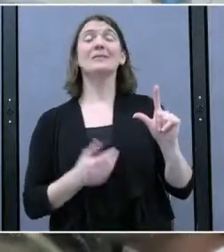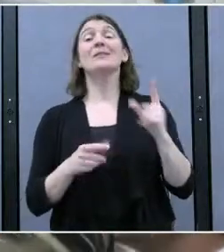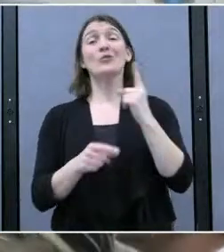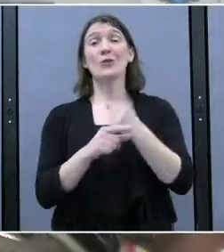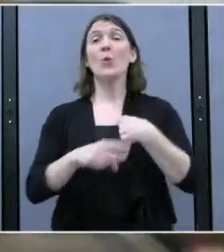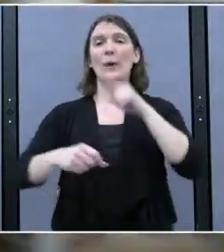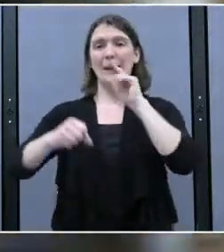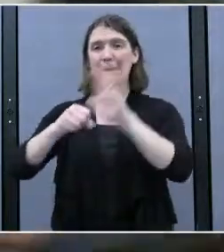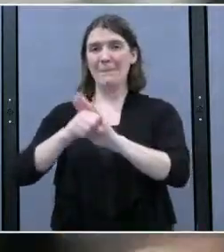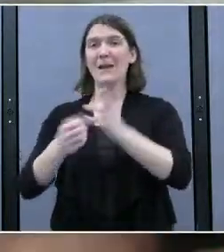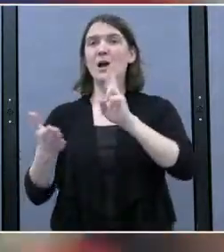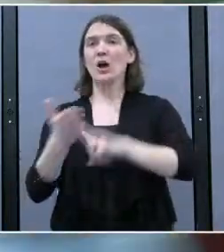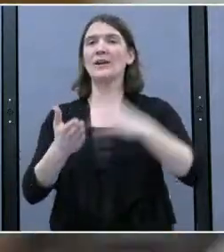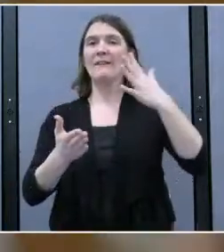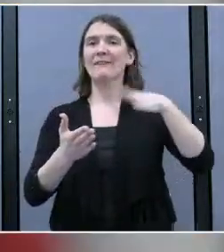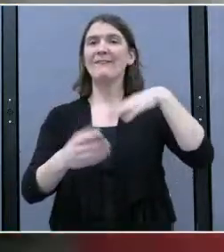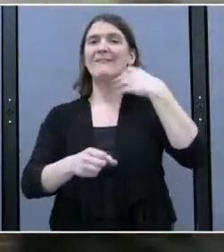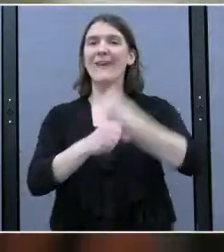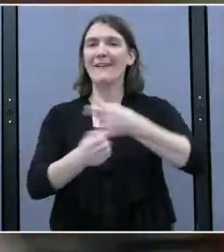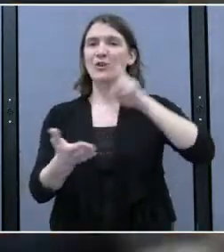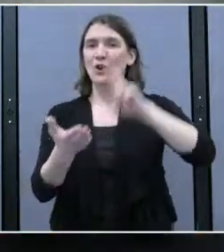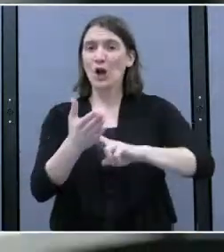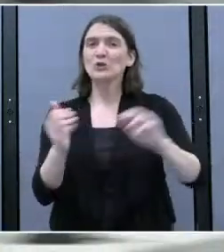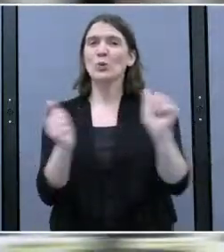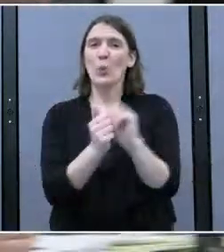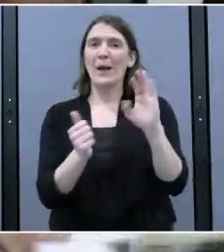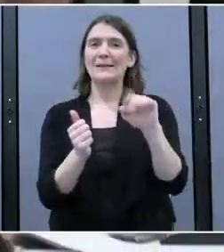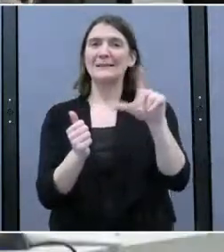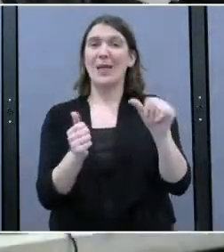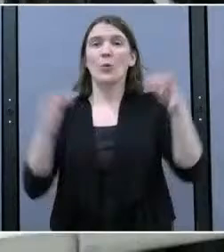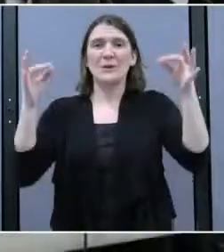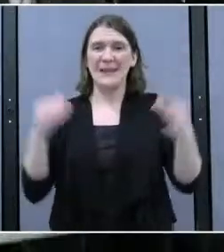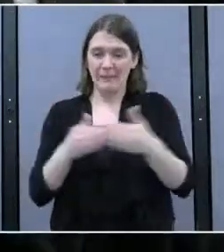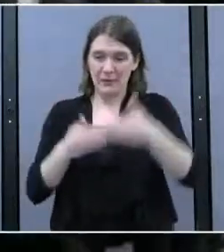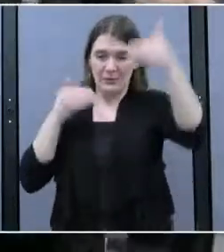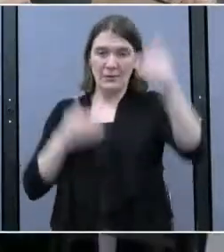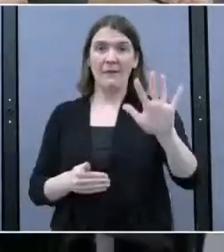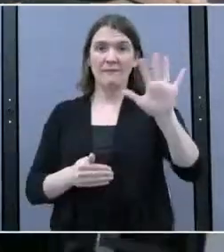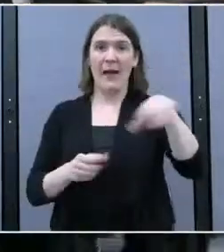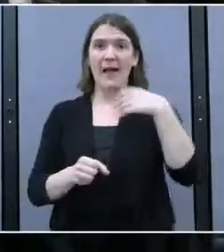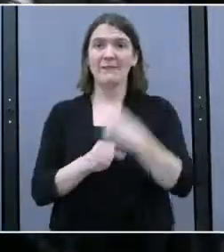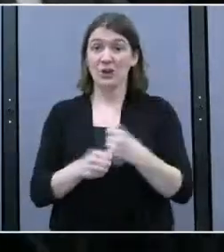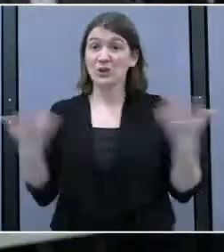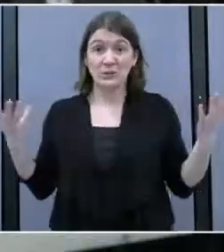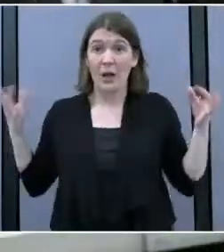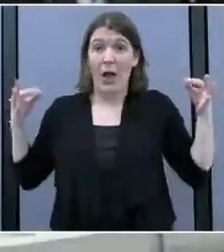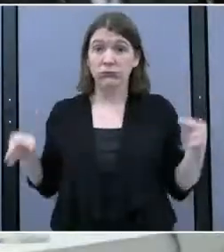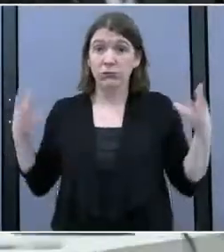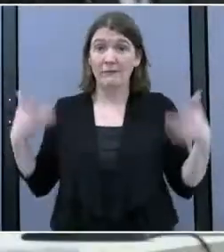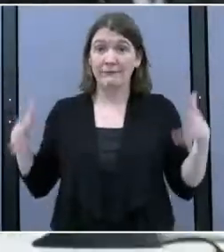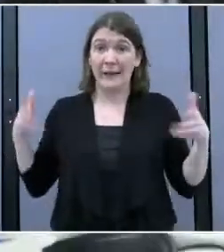commit to a 5-year contract with Casella, so we can definitely say that the